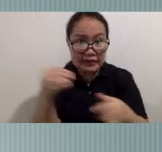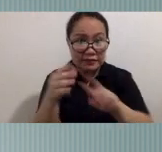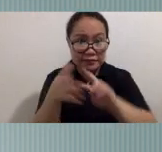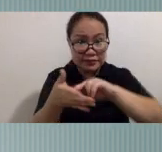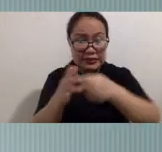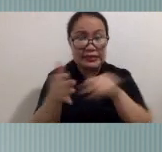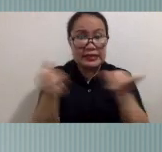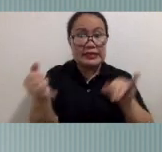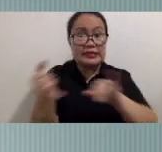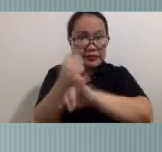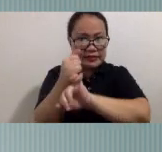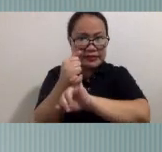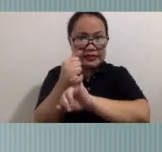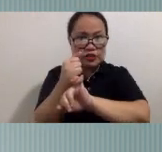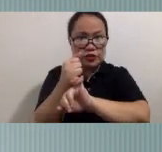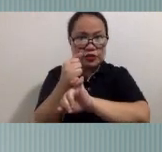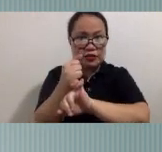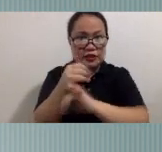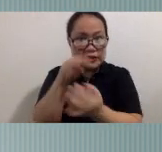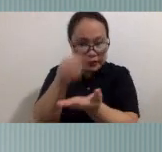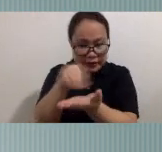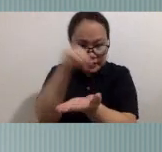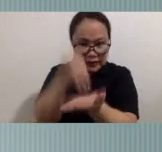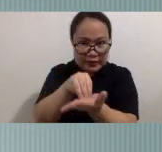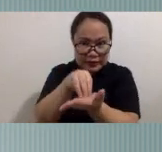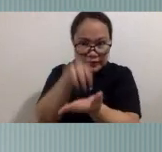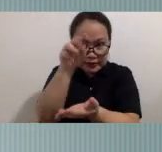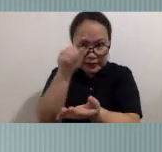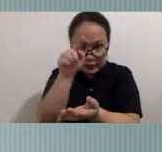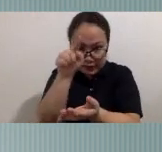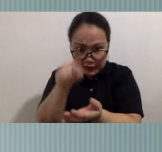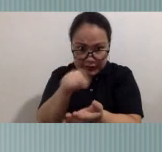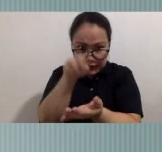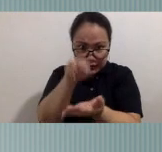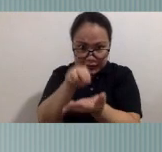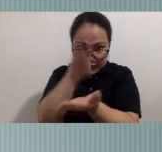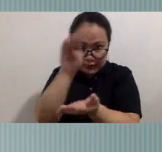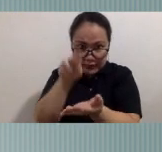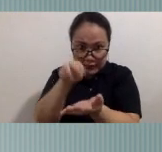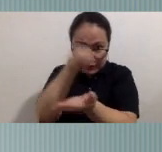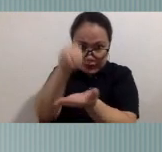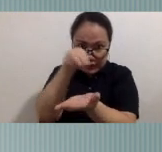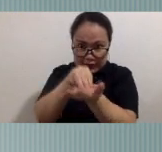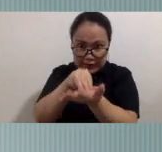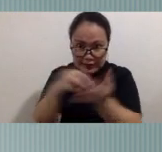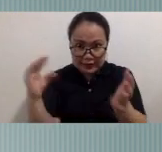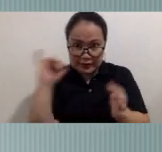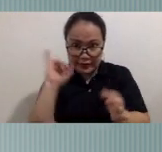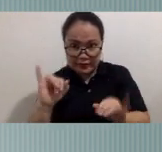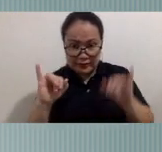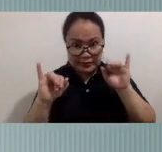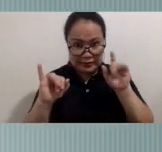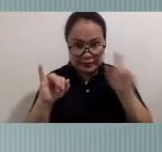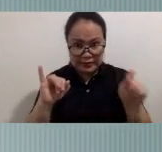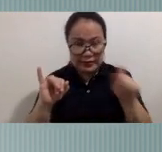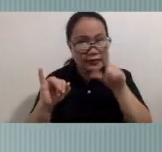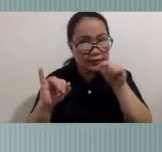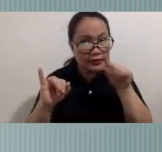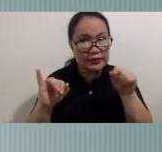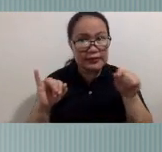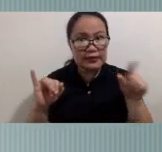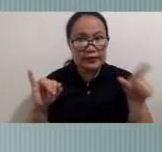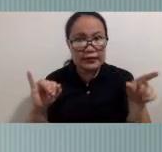means intersection. So nasa gitna, pagitan ni Twitter and Instagram. So, ibig sabihin, we will have